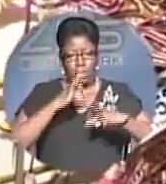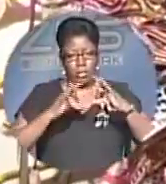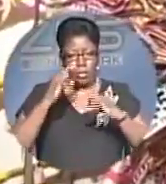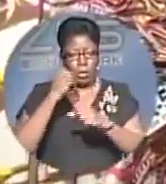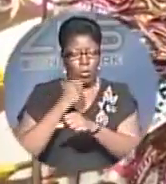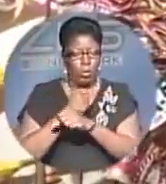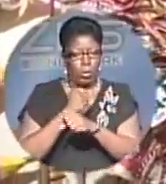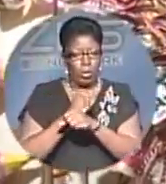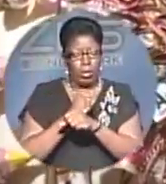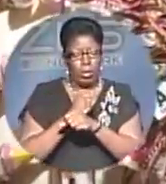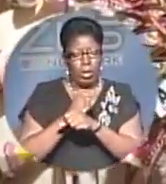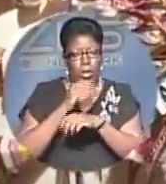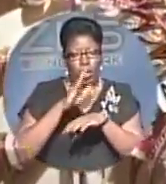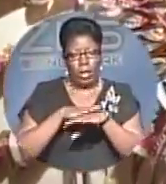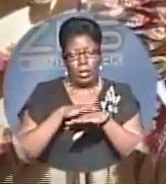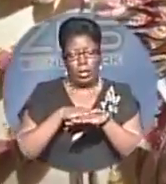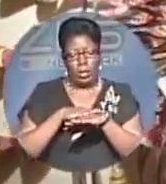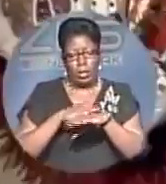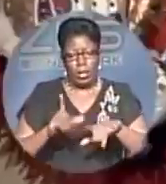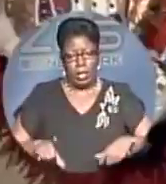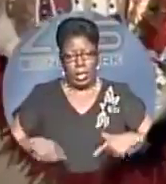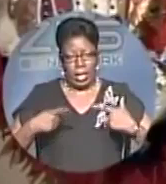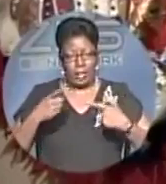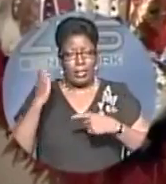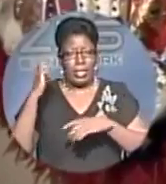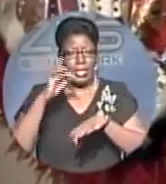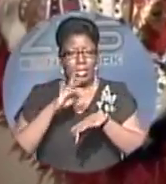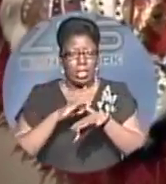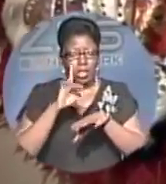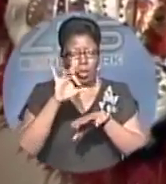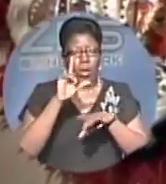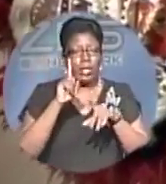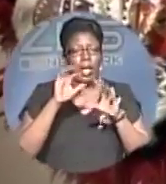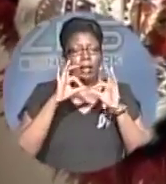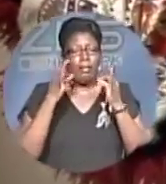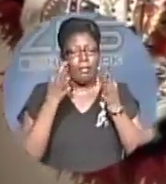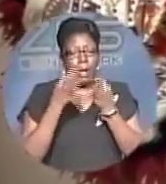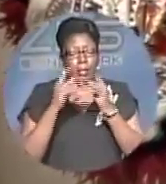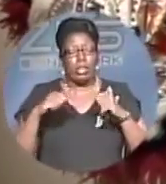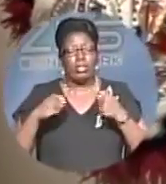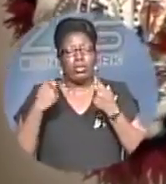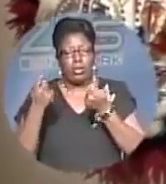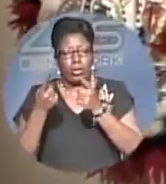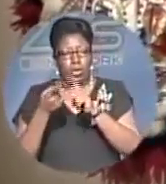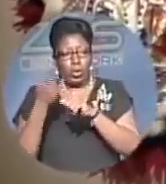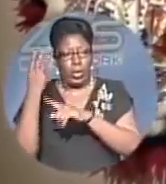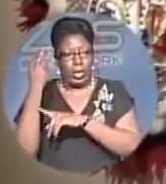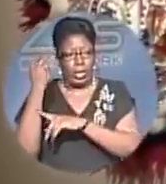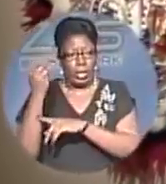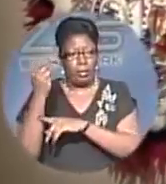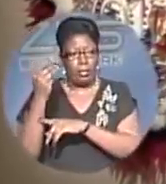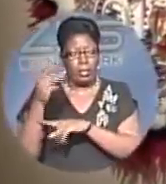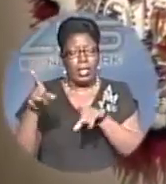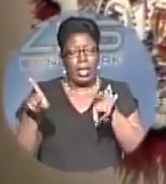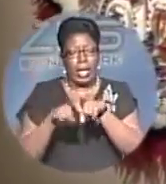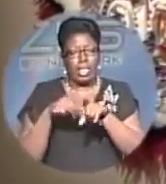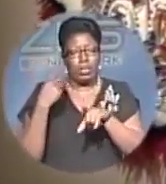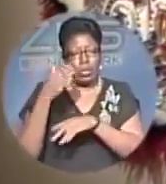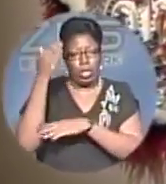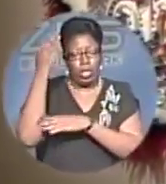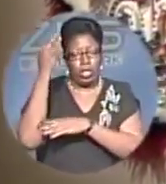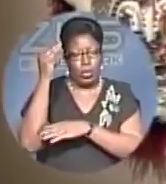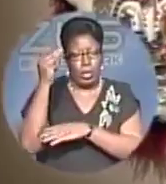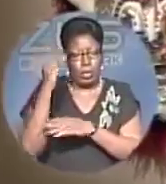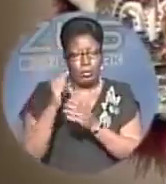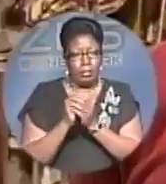whose lives he touched following one family's recent Boxing Day tribute to the cultural icon called As We Knew Him. And we were just